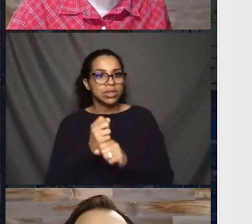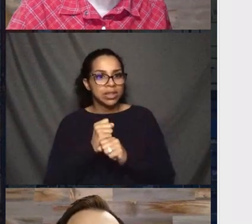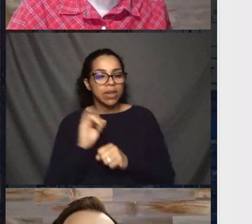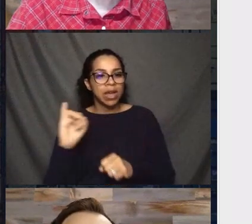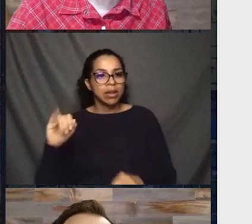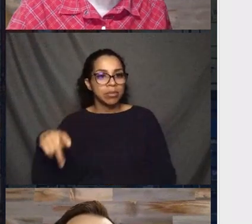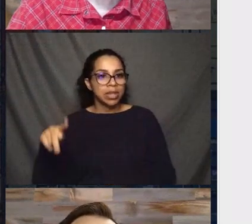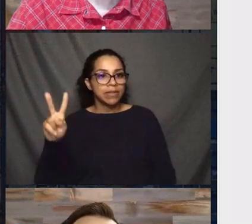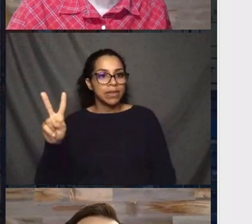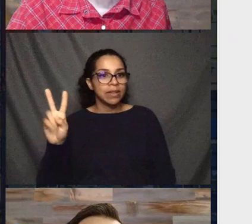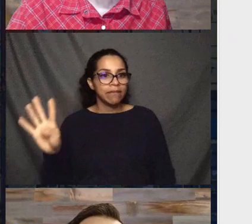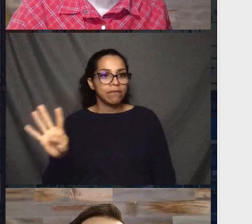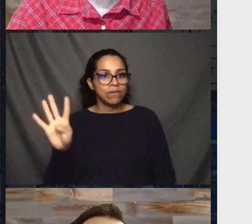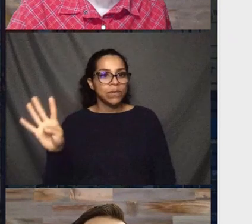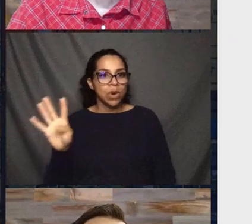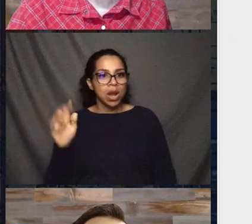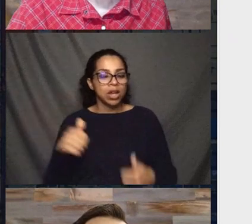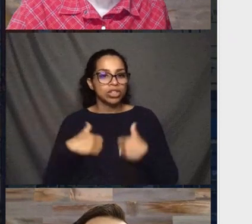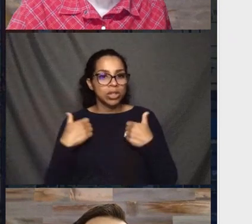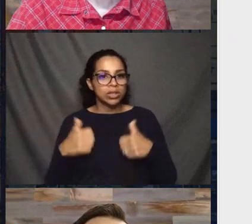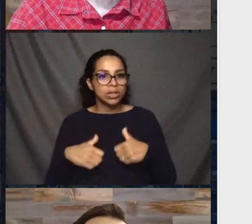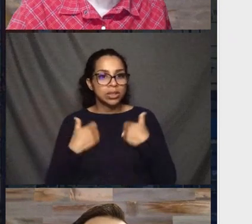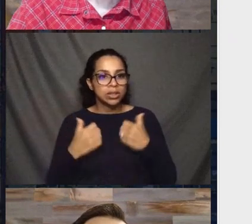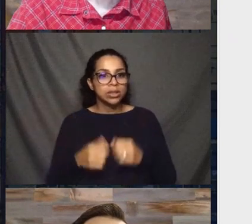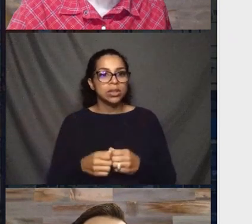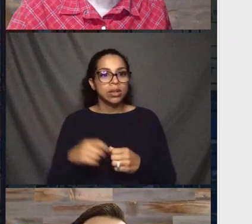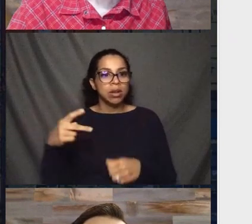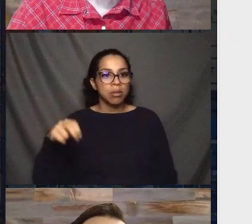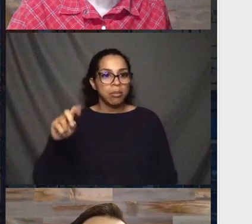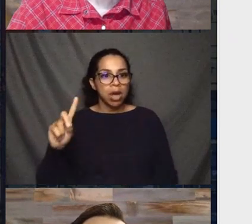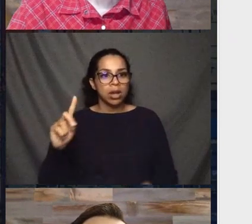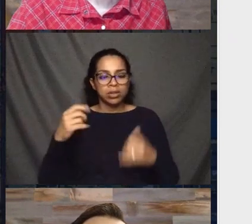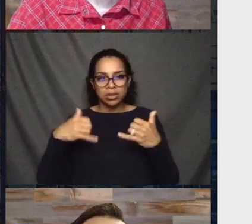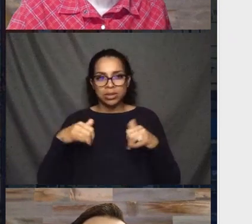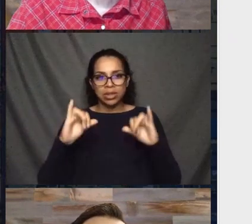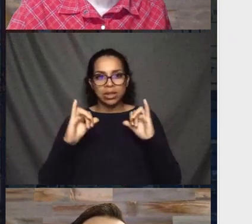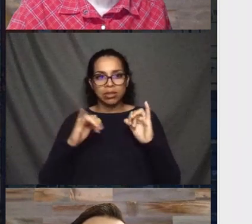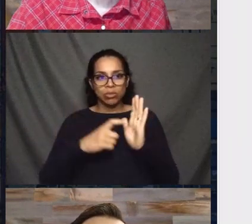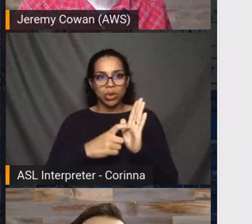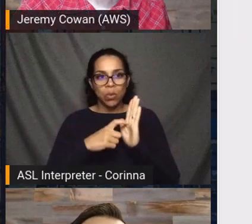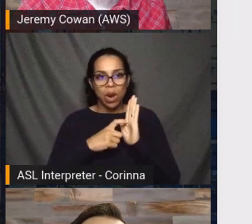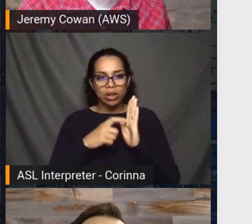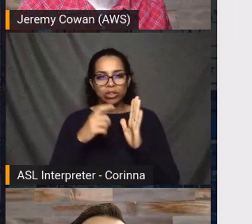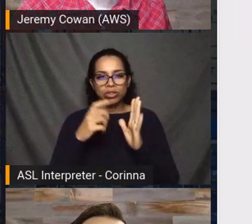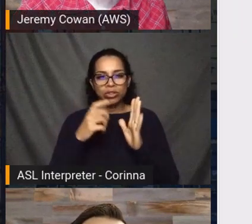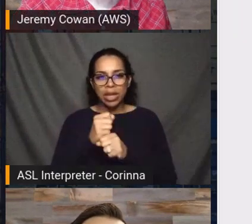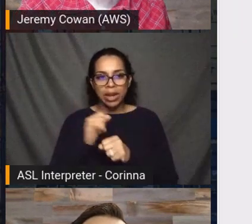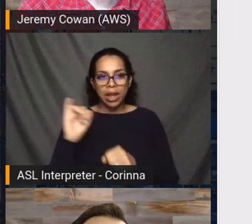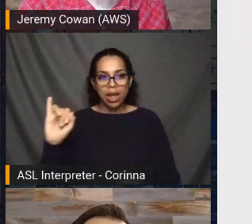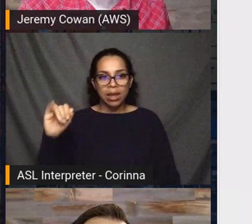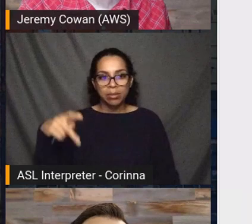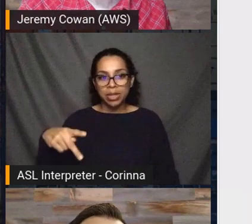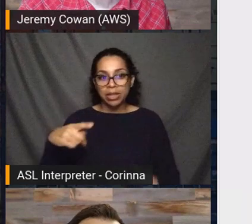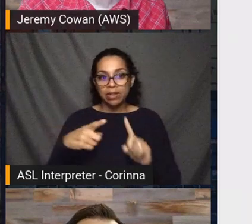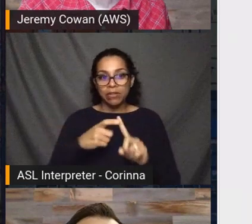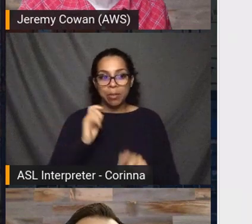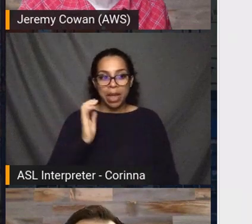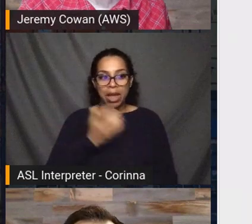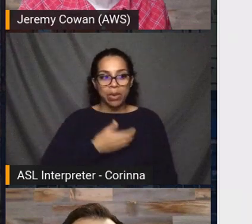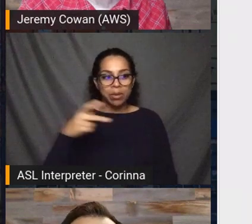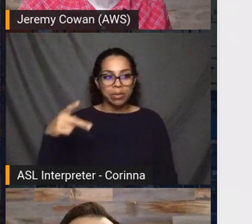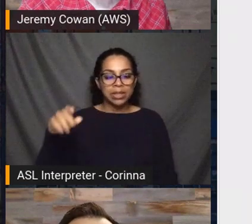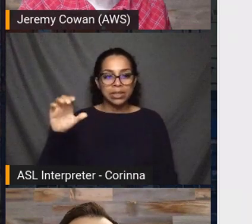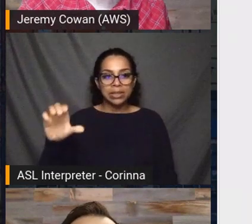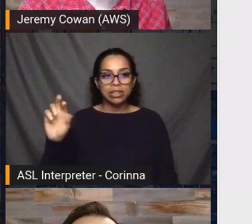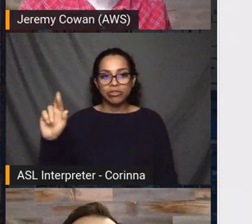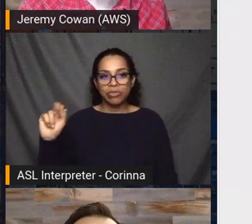And if we had implemented the dual stack, pods would have still be requiring to get an IP from our VPC range, and we would still